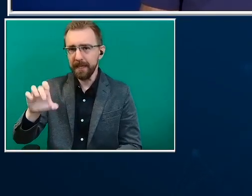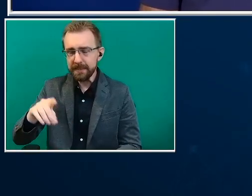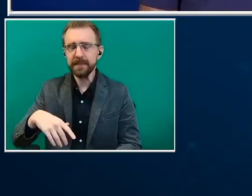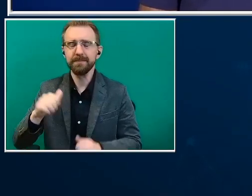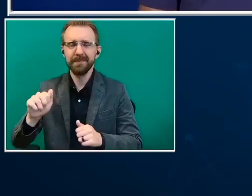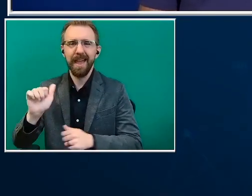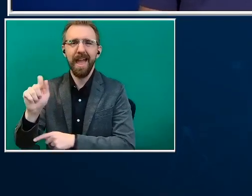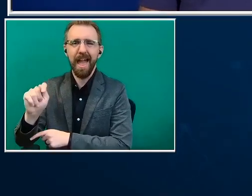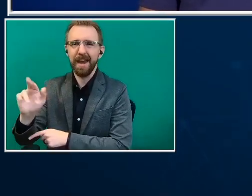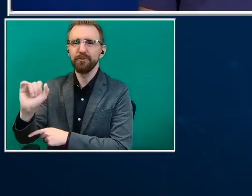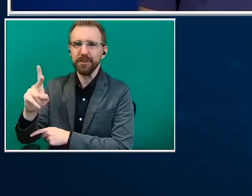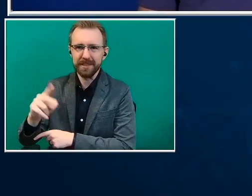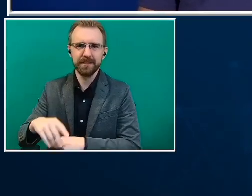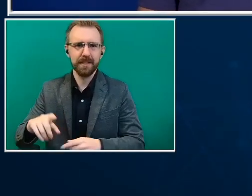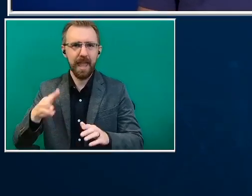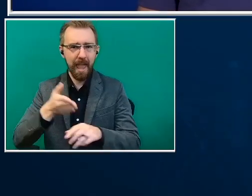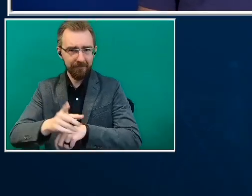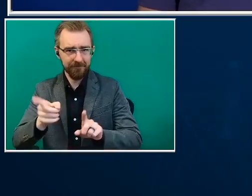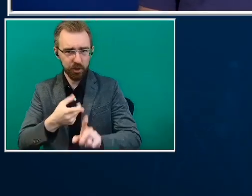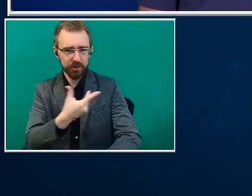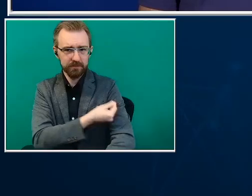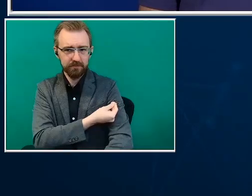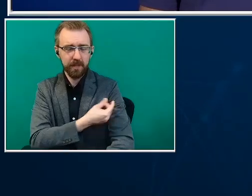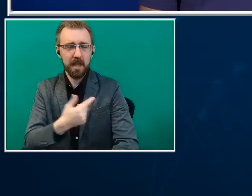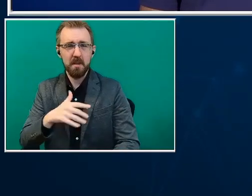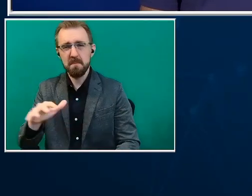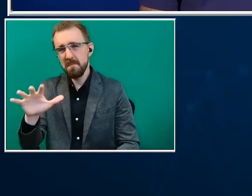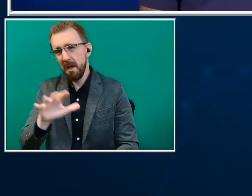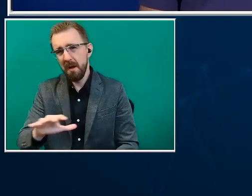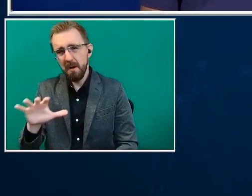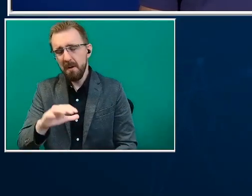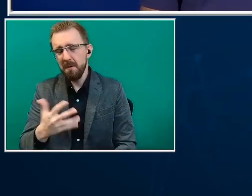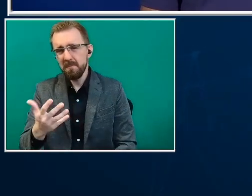Hawk, I'm within about 90